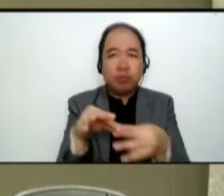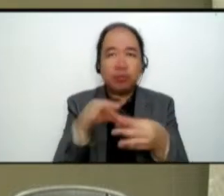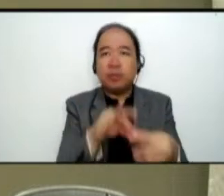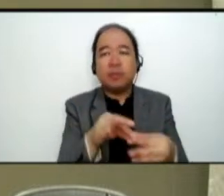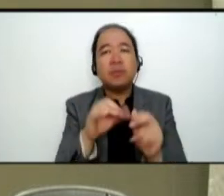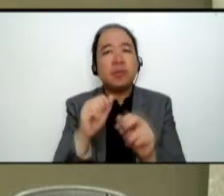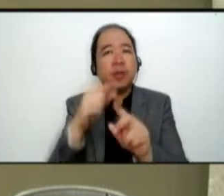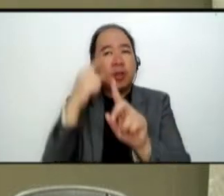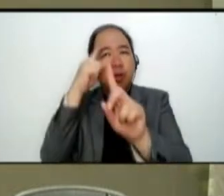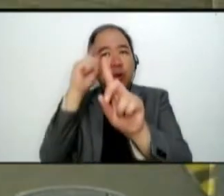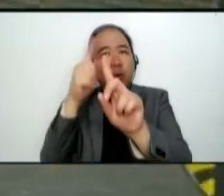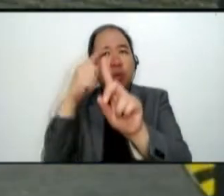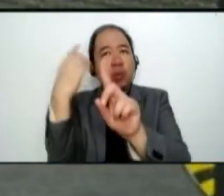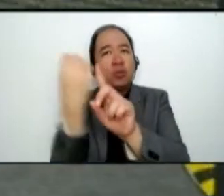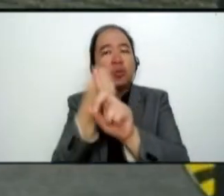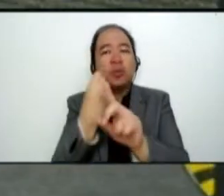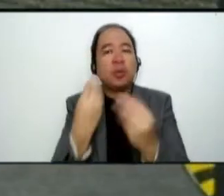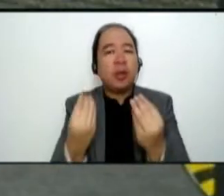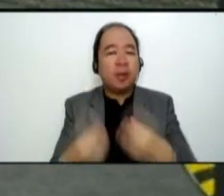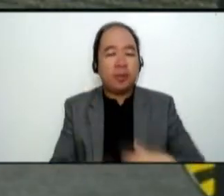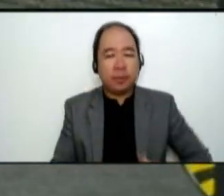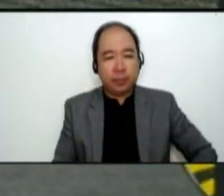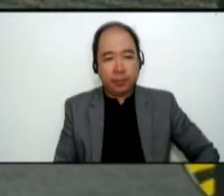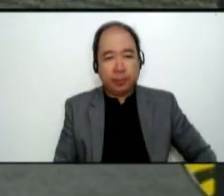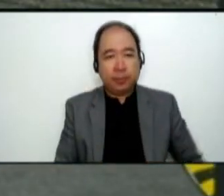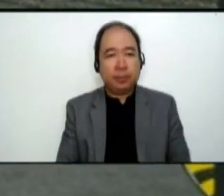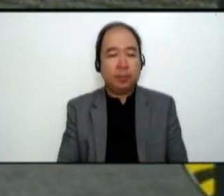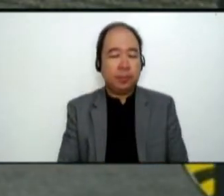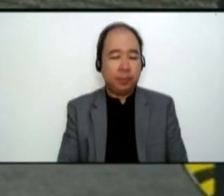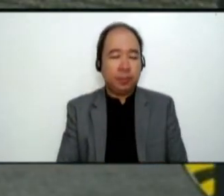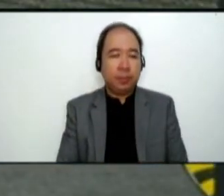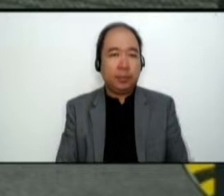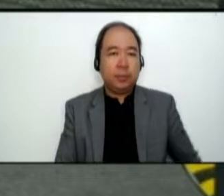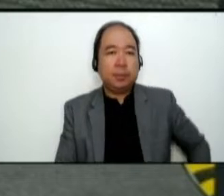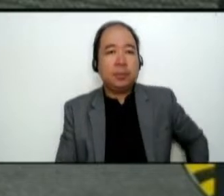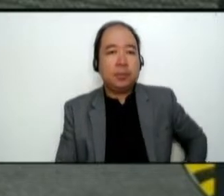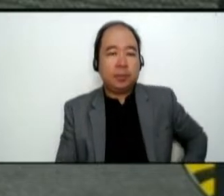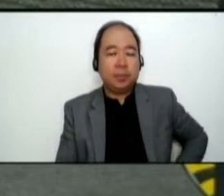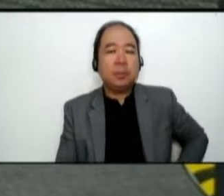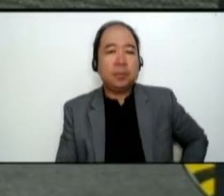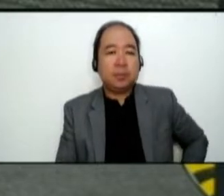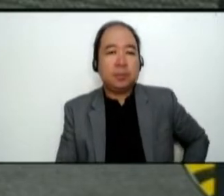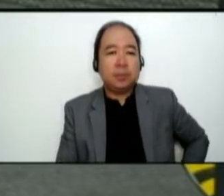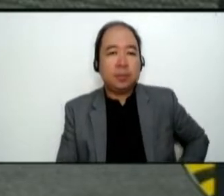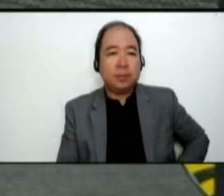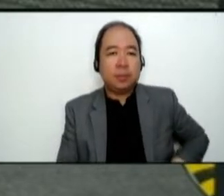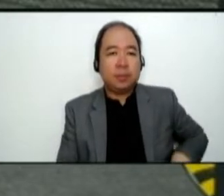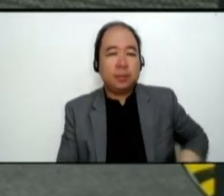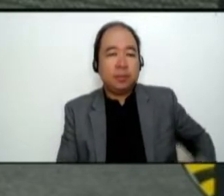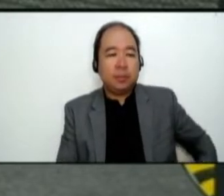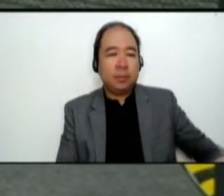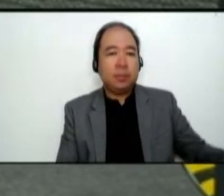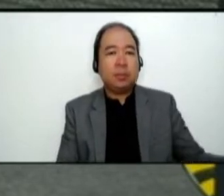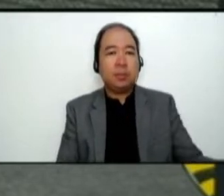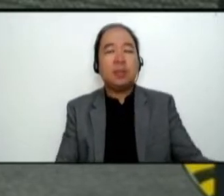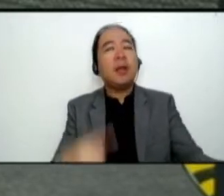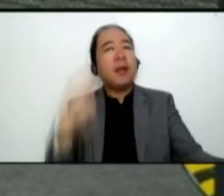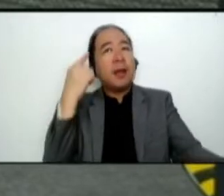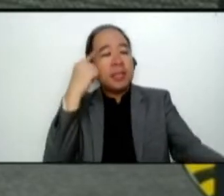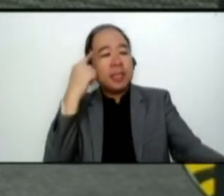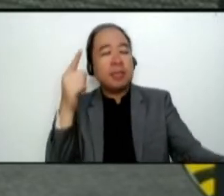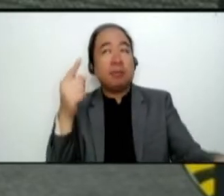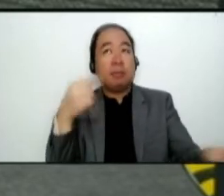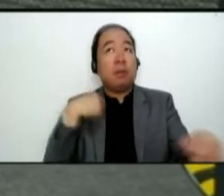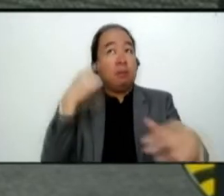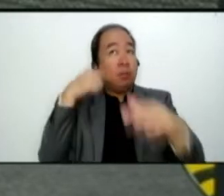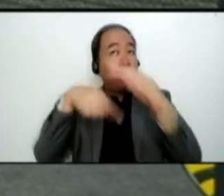you. Yeah, thank you. So I think, you know, in my mind, or I would dream that one day we can